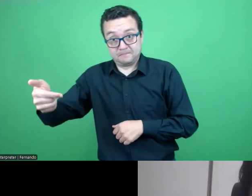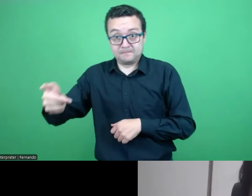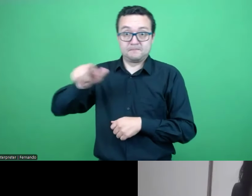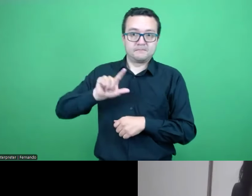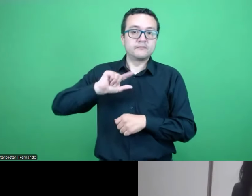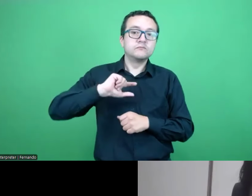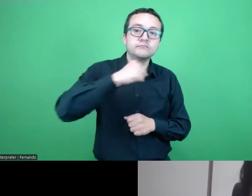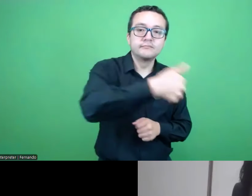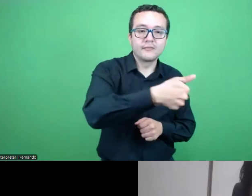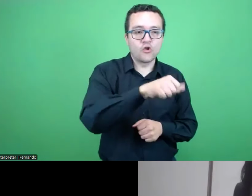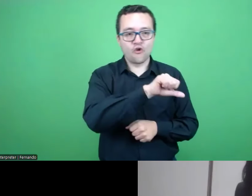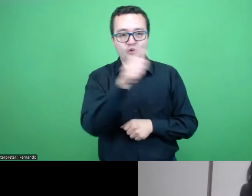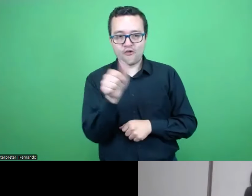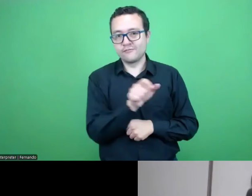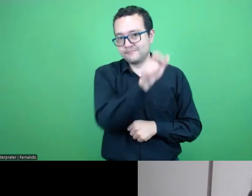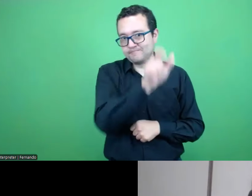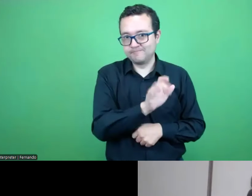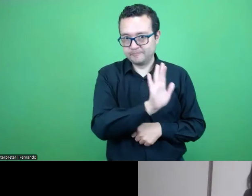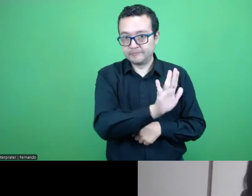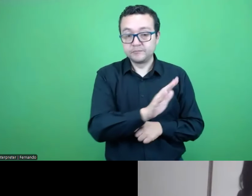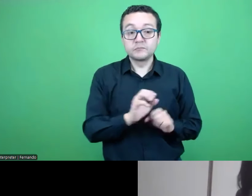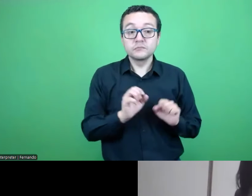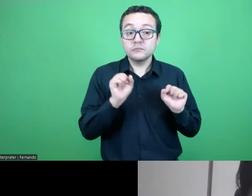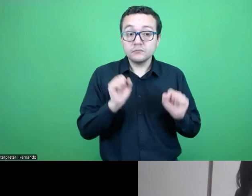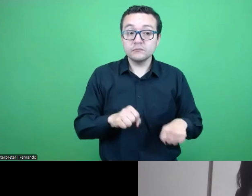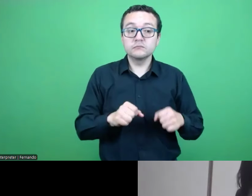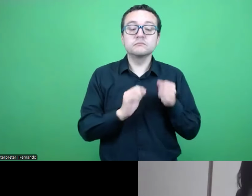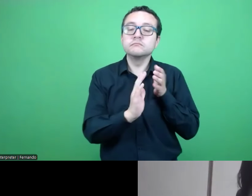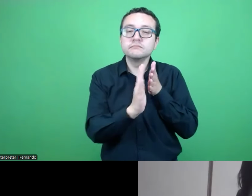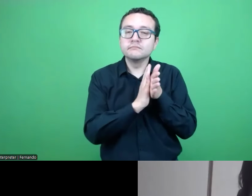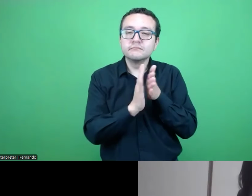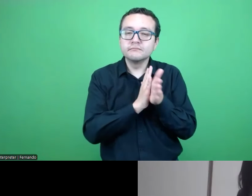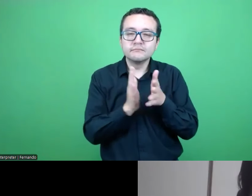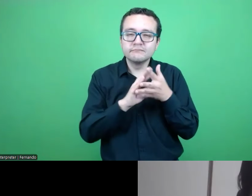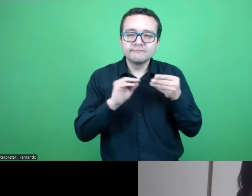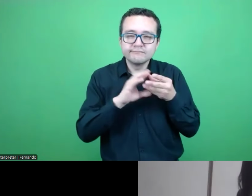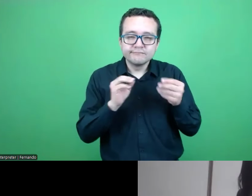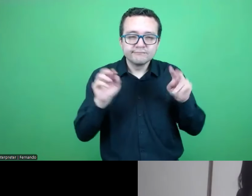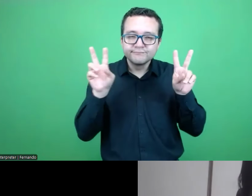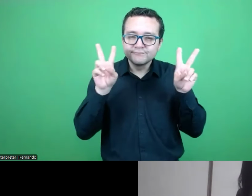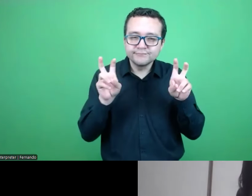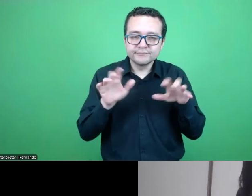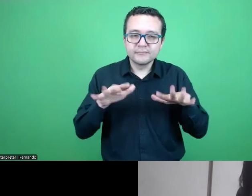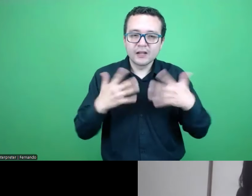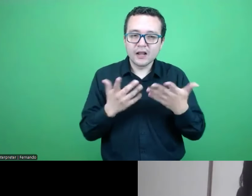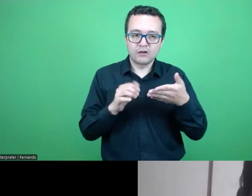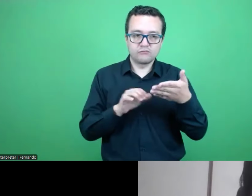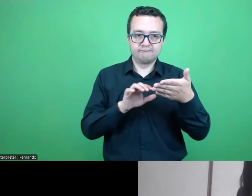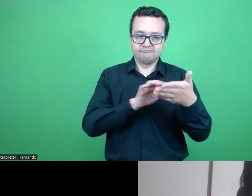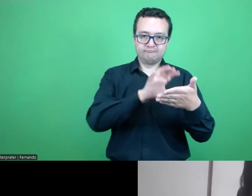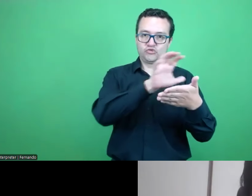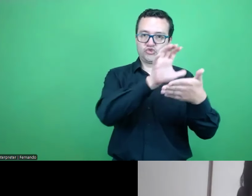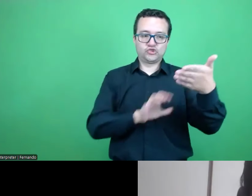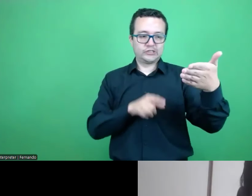also discuss the Youth Action Days to the Global Disability Summit 2025 and